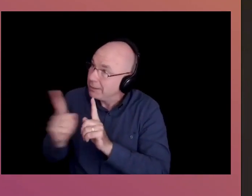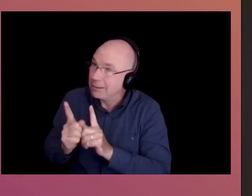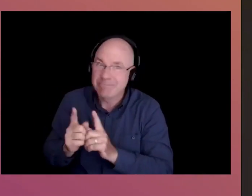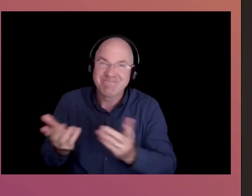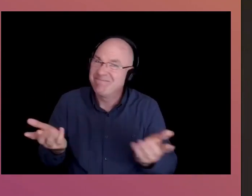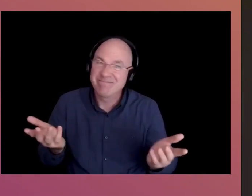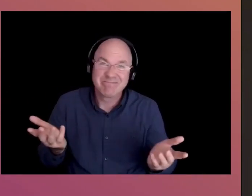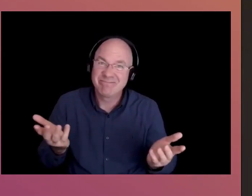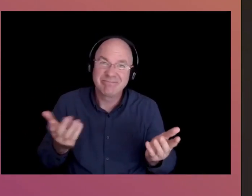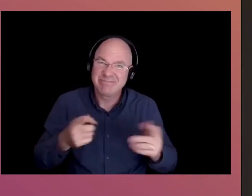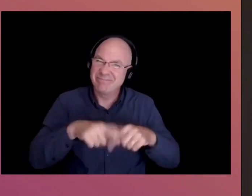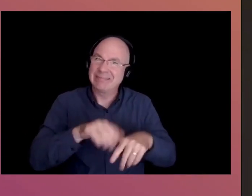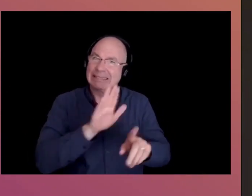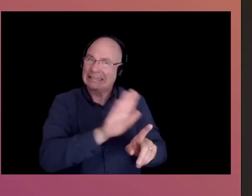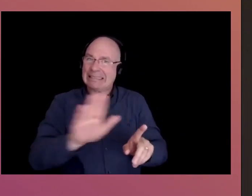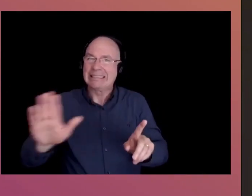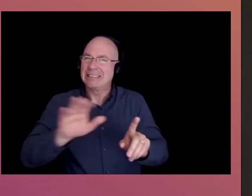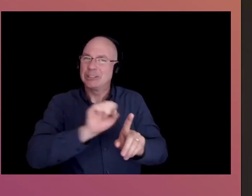the situation.